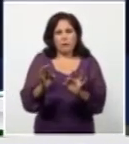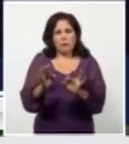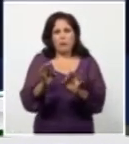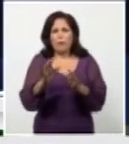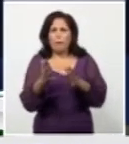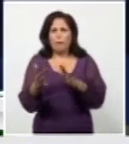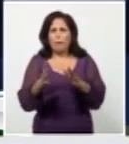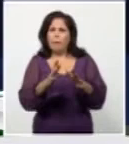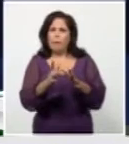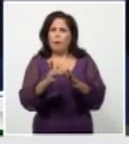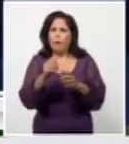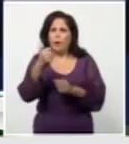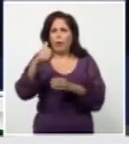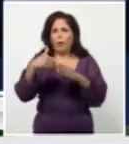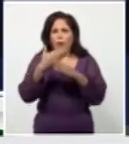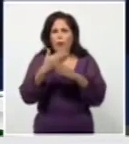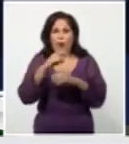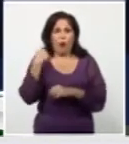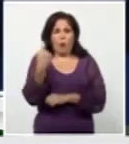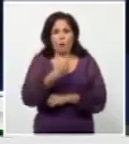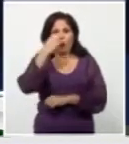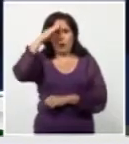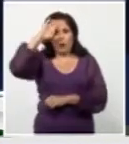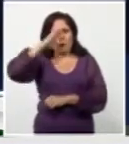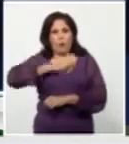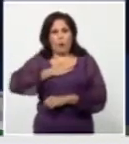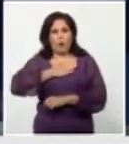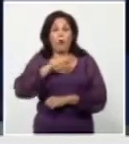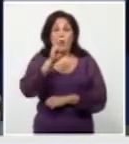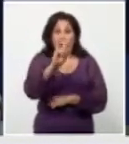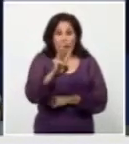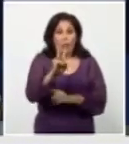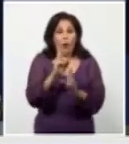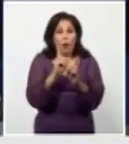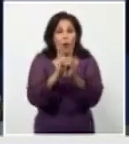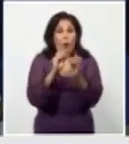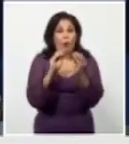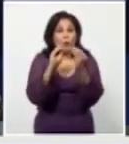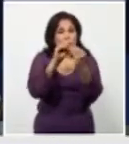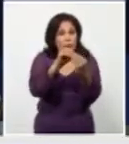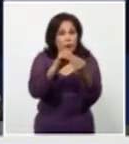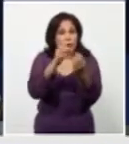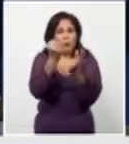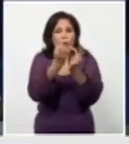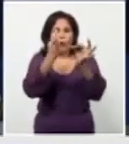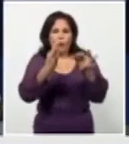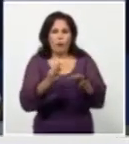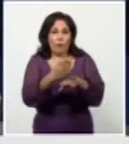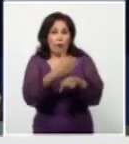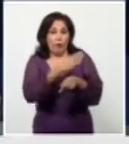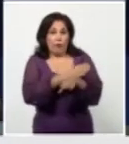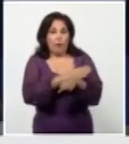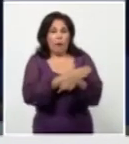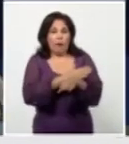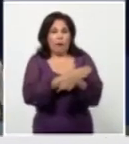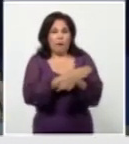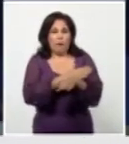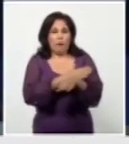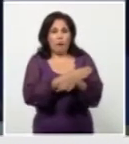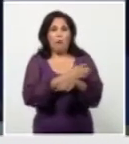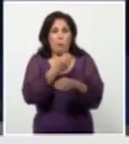now. 3 are confirmed case contacts, and we can say